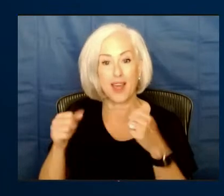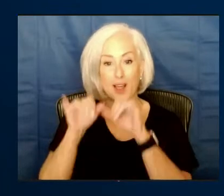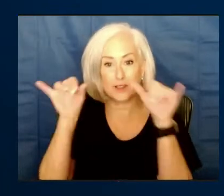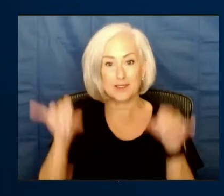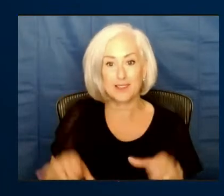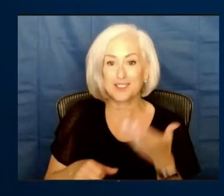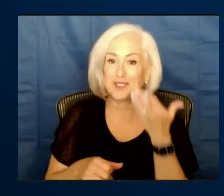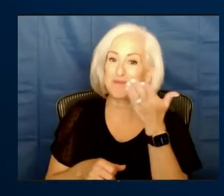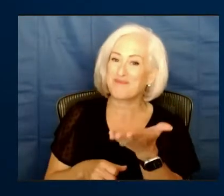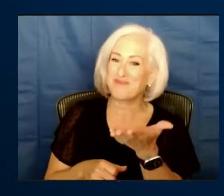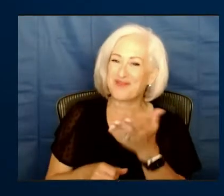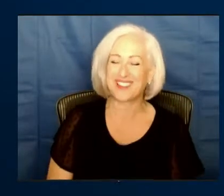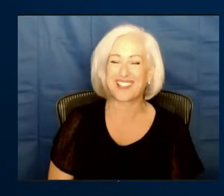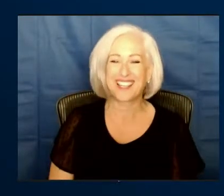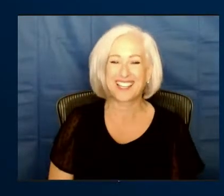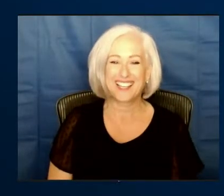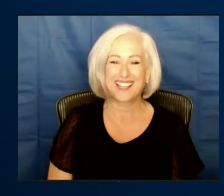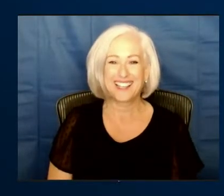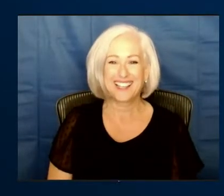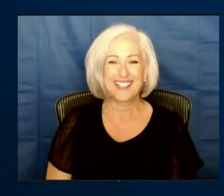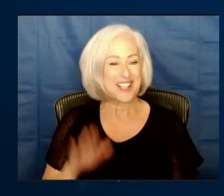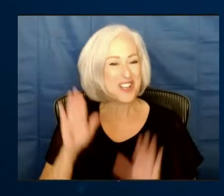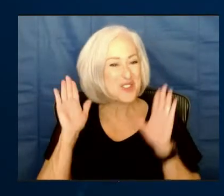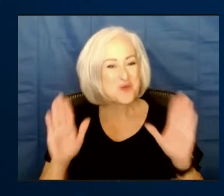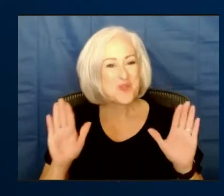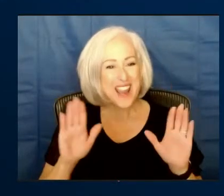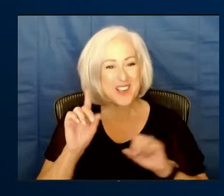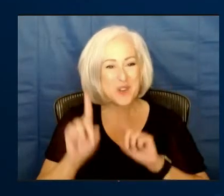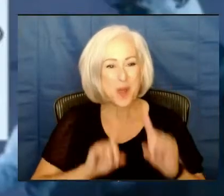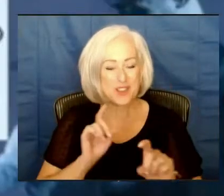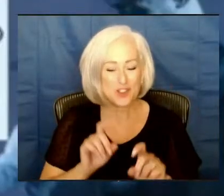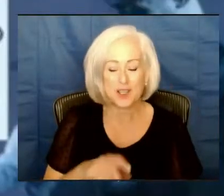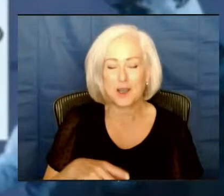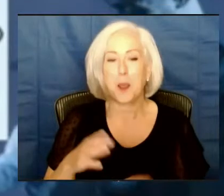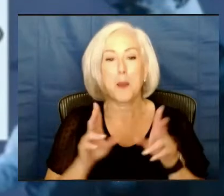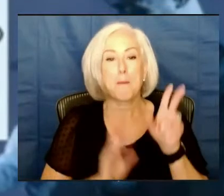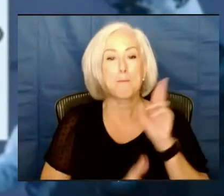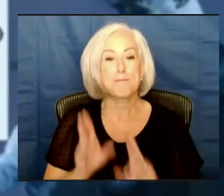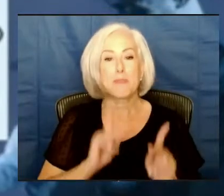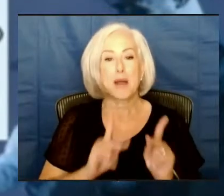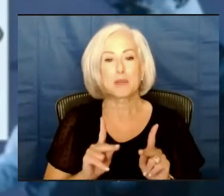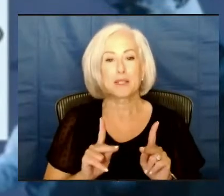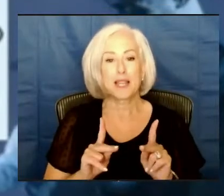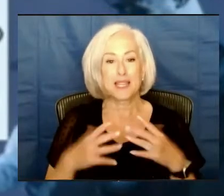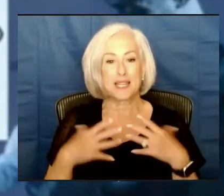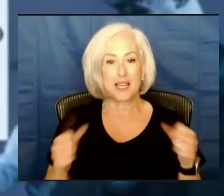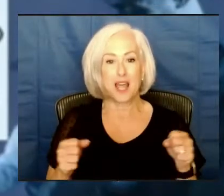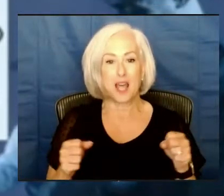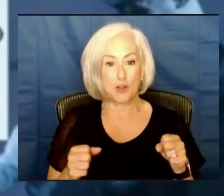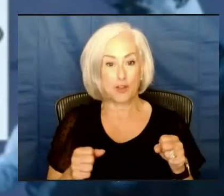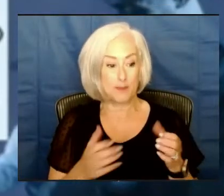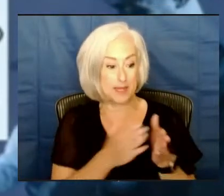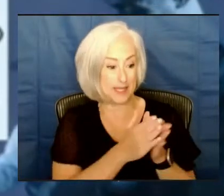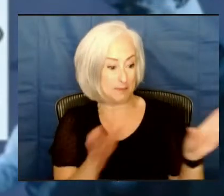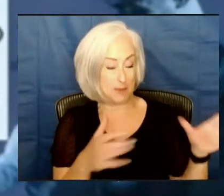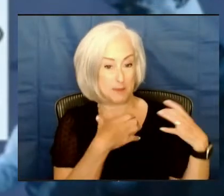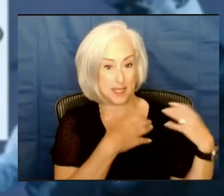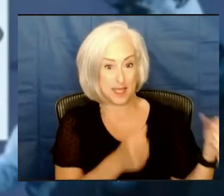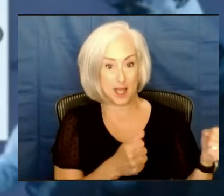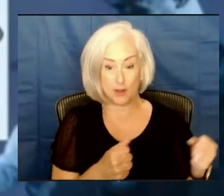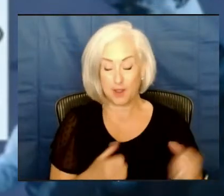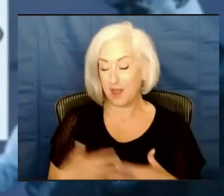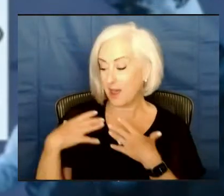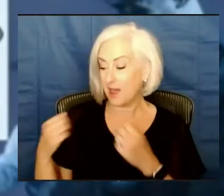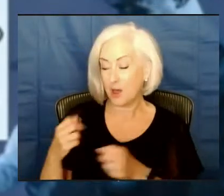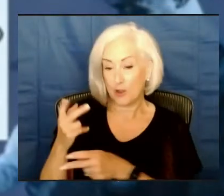about it? That's a really great question. So population health is this intersection between public health and healthcare. And so what we